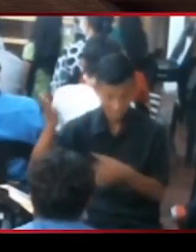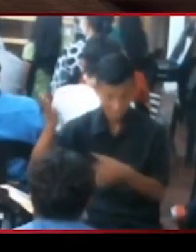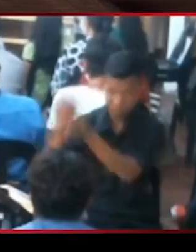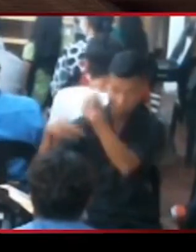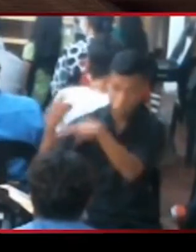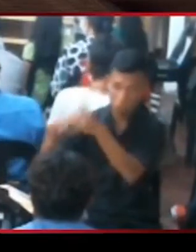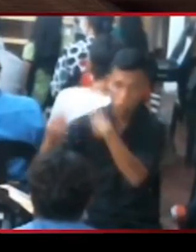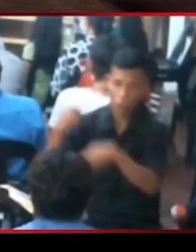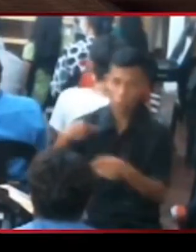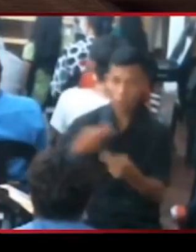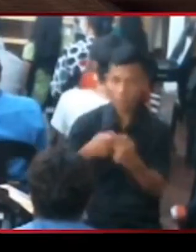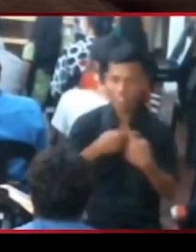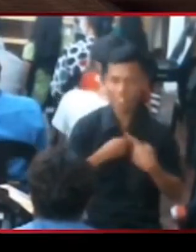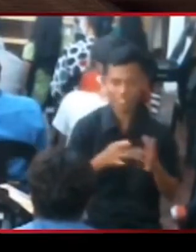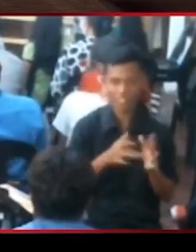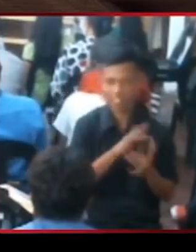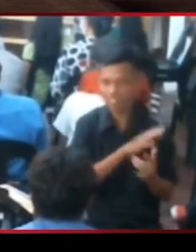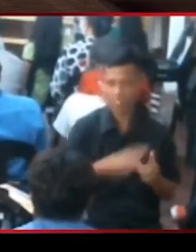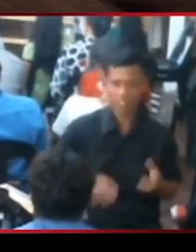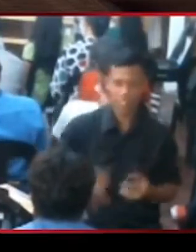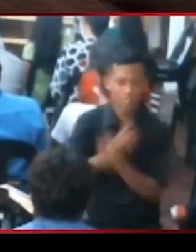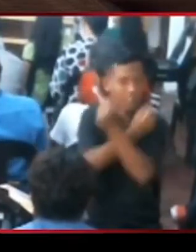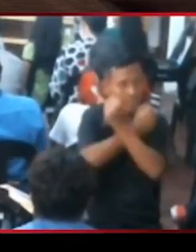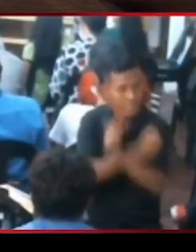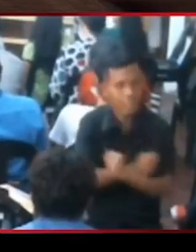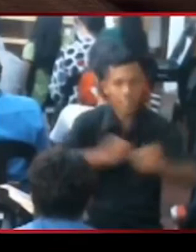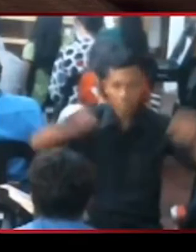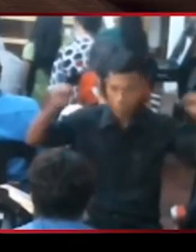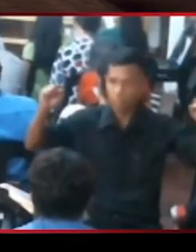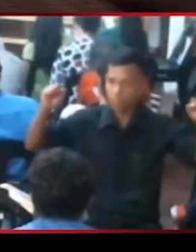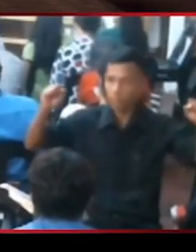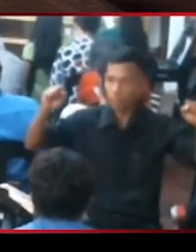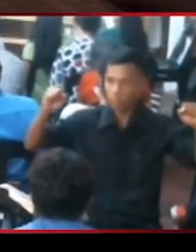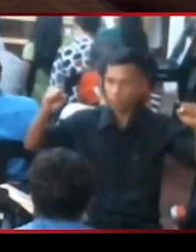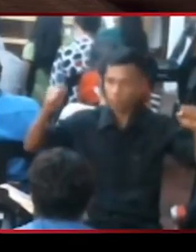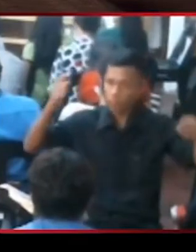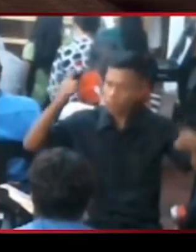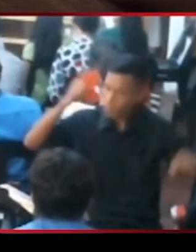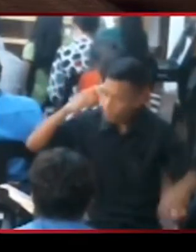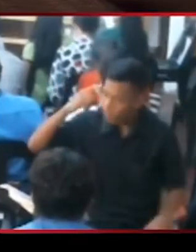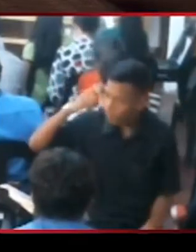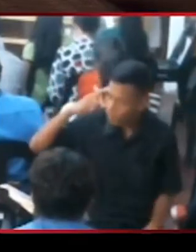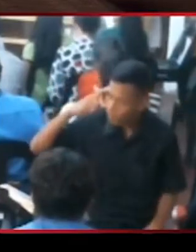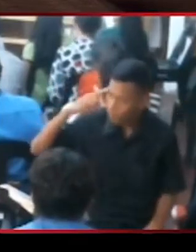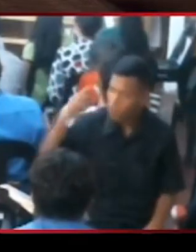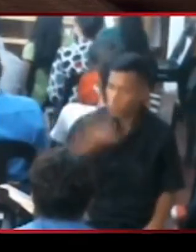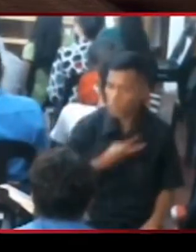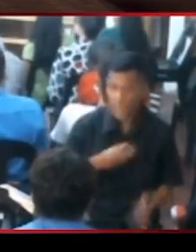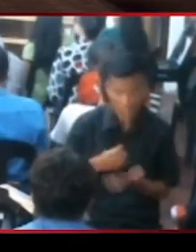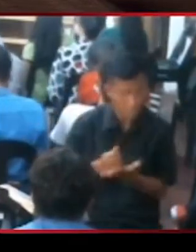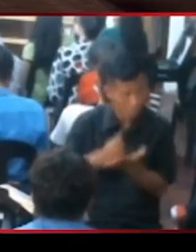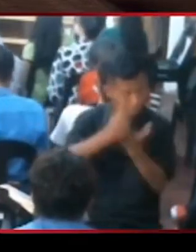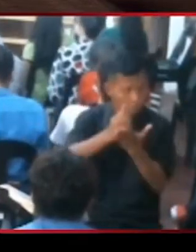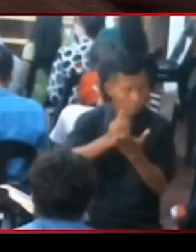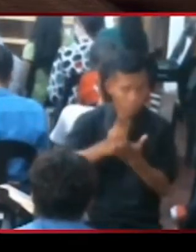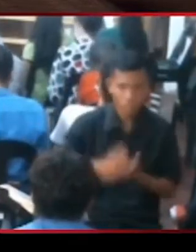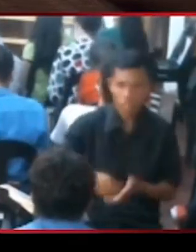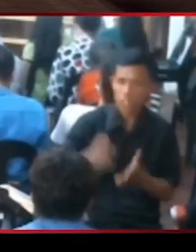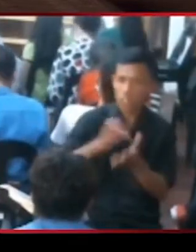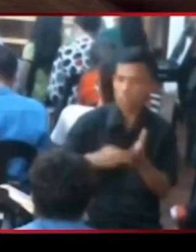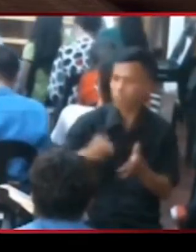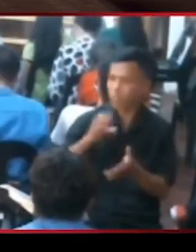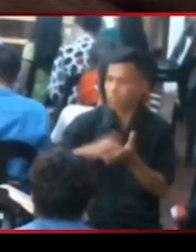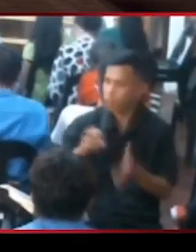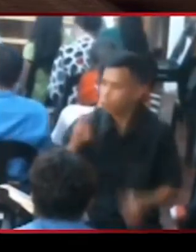whistle. Think about that, people. Think about that. So we see here in chapter 2,